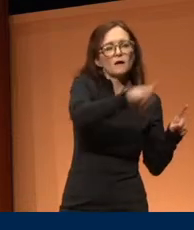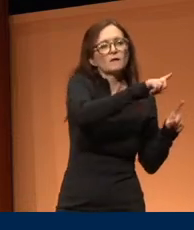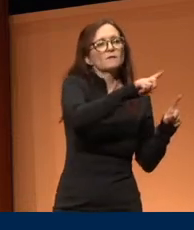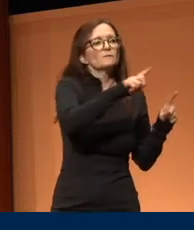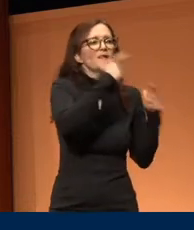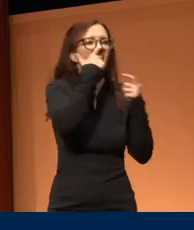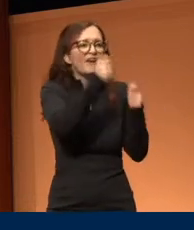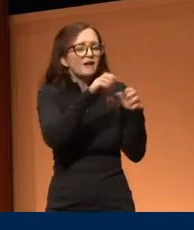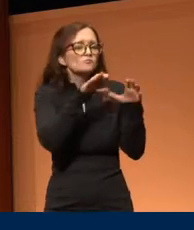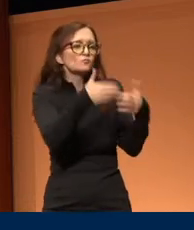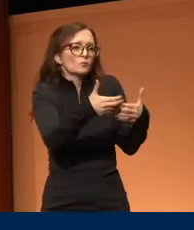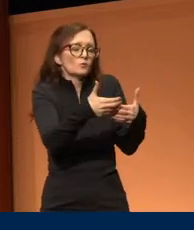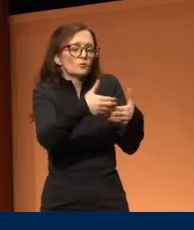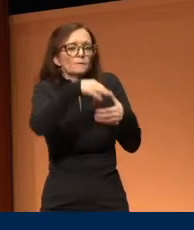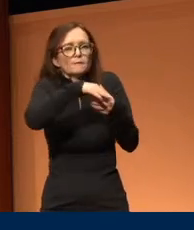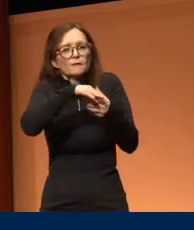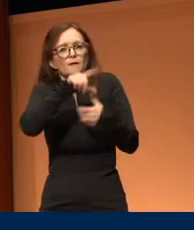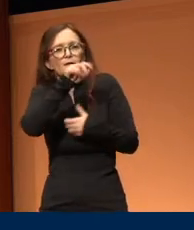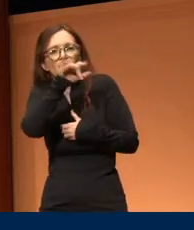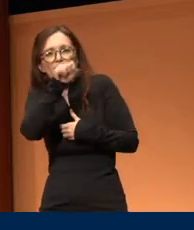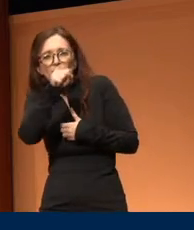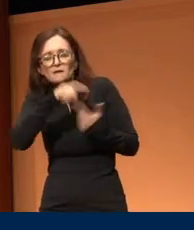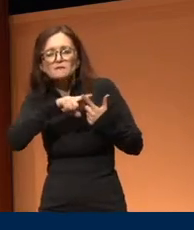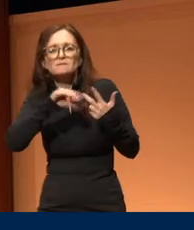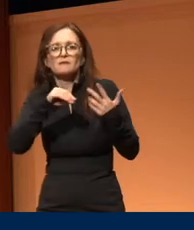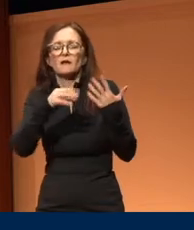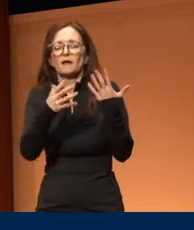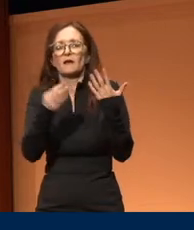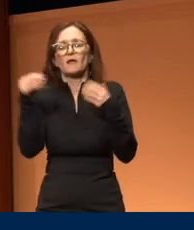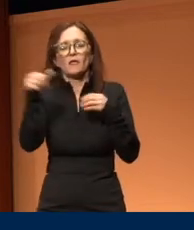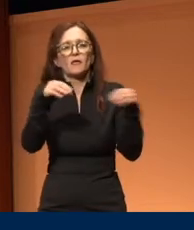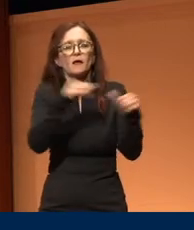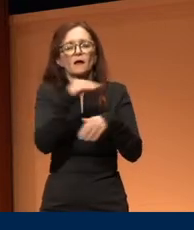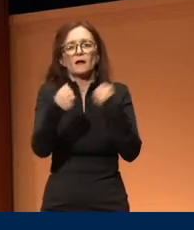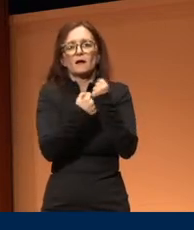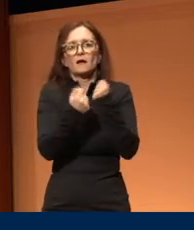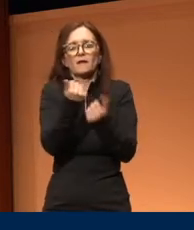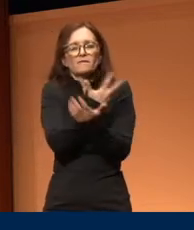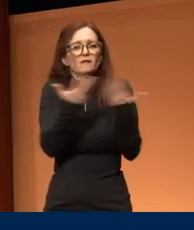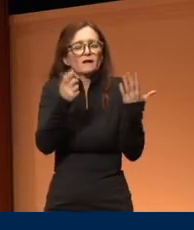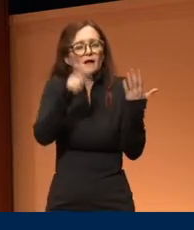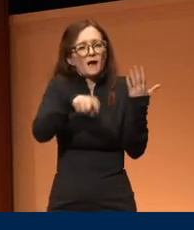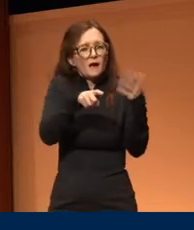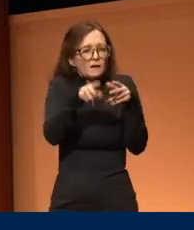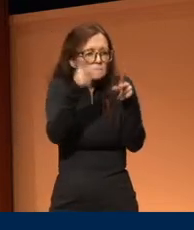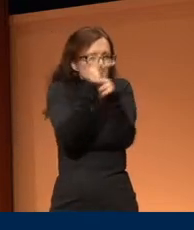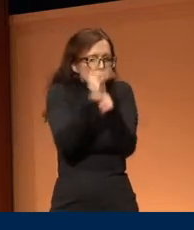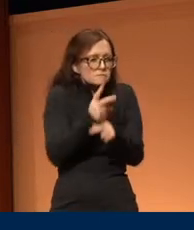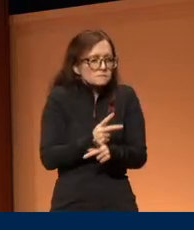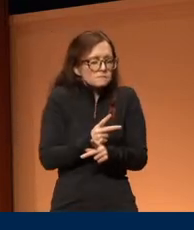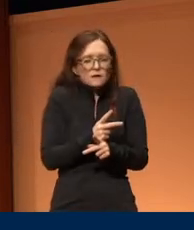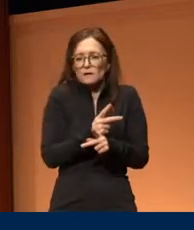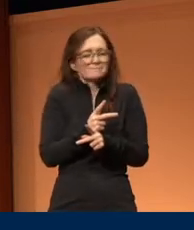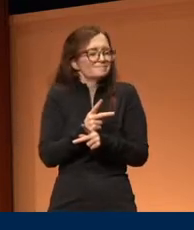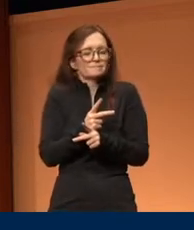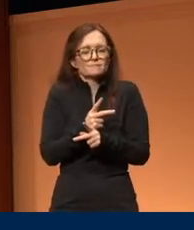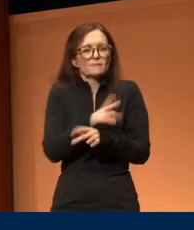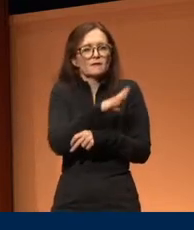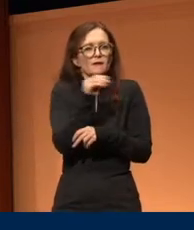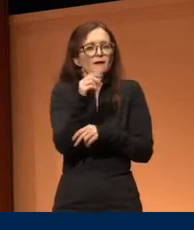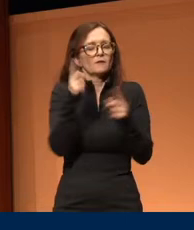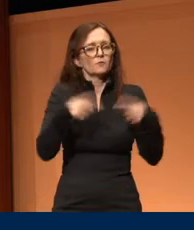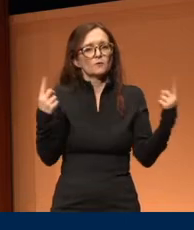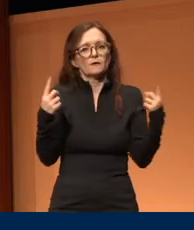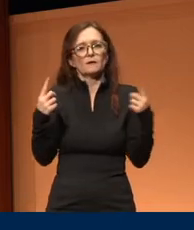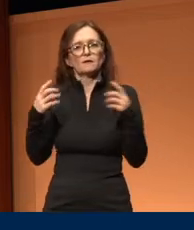interest groups, the electorate, lobbyists, and every move they make has to be a strategic move. And in contrast,